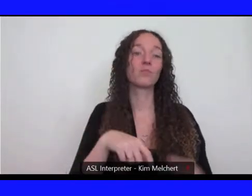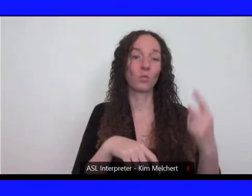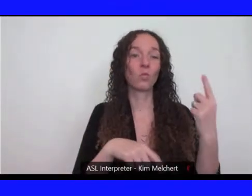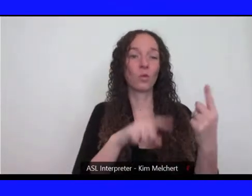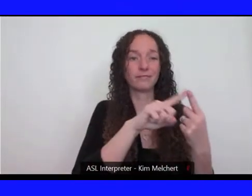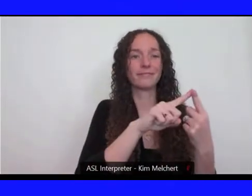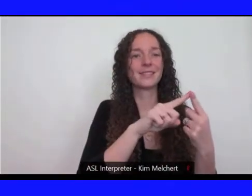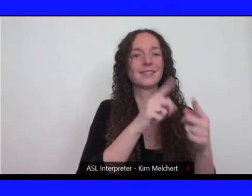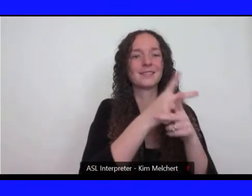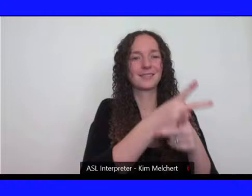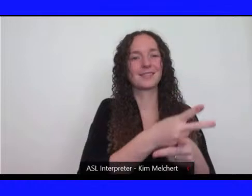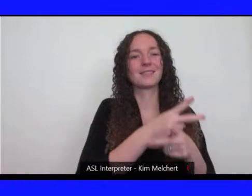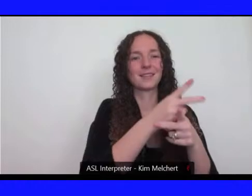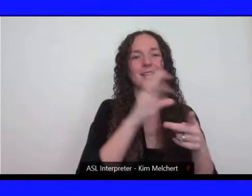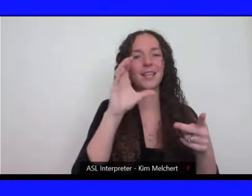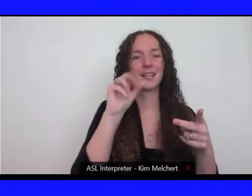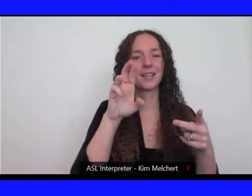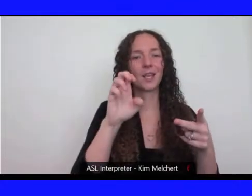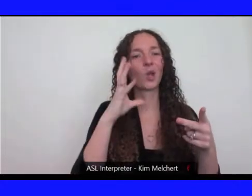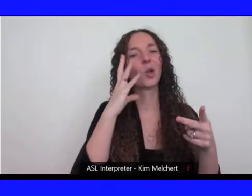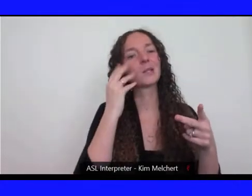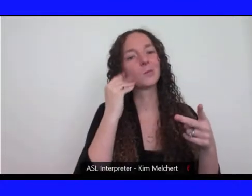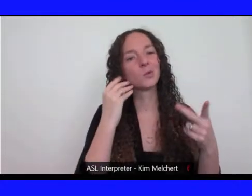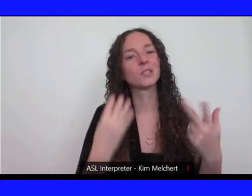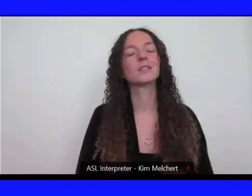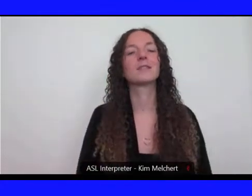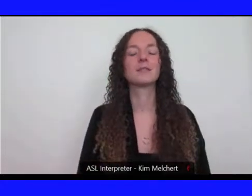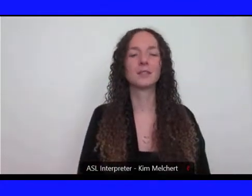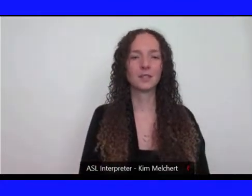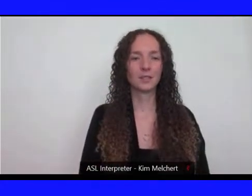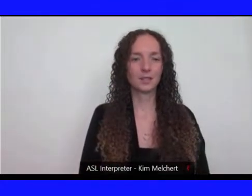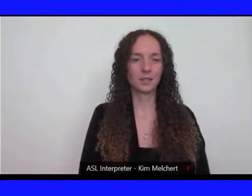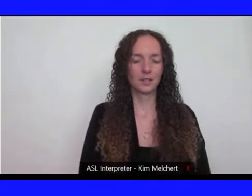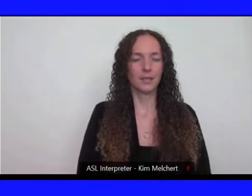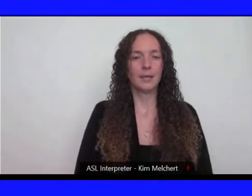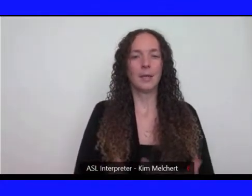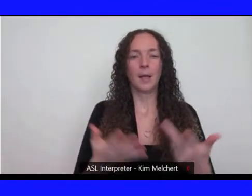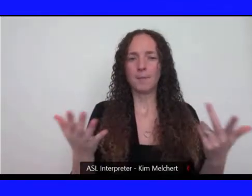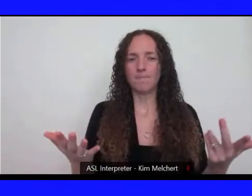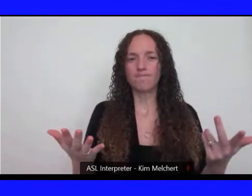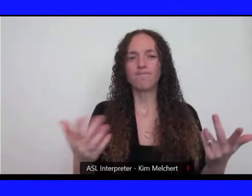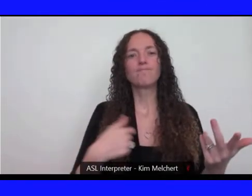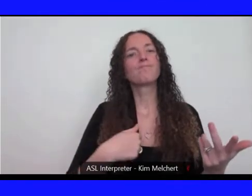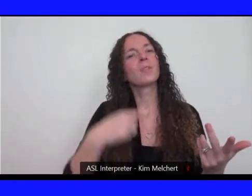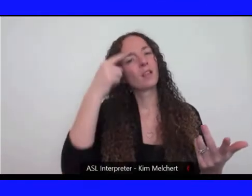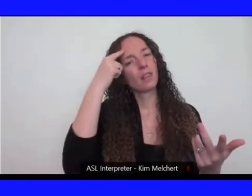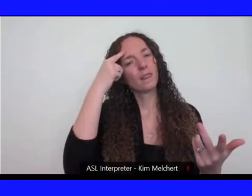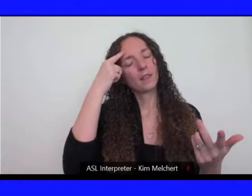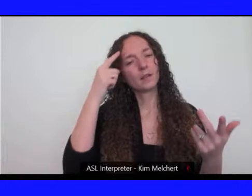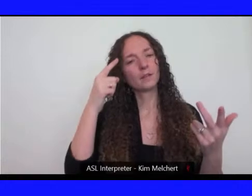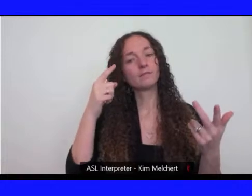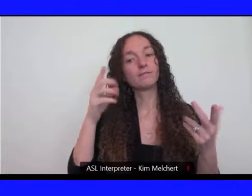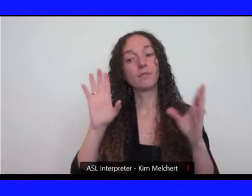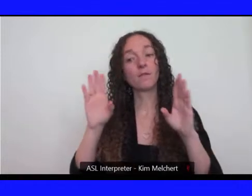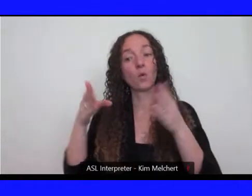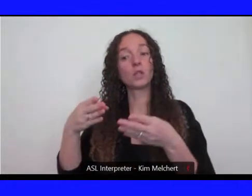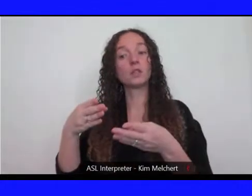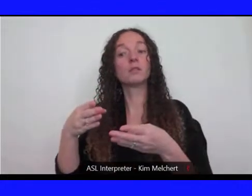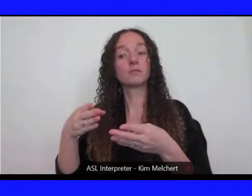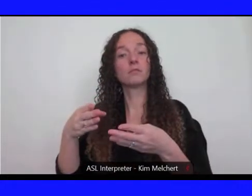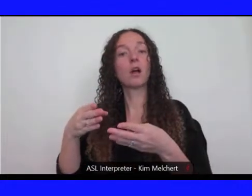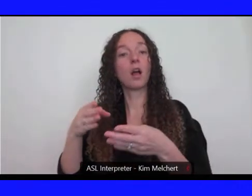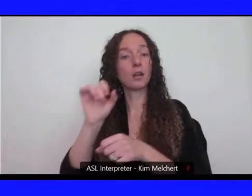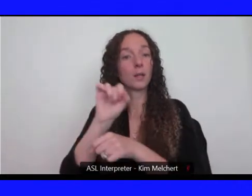and people are really tired and really drained. And so the more that we can do to have